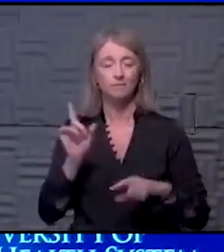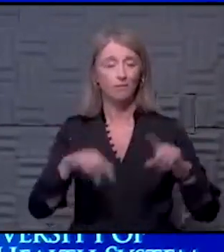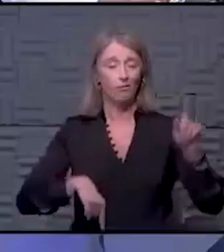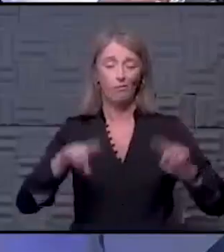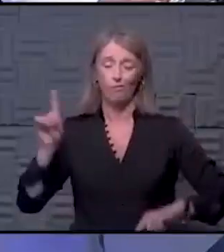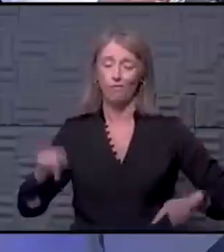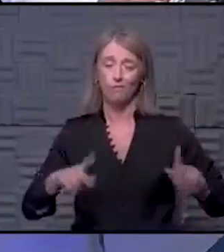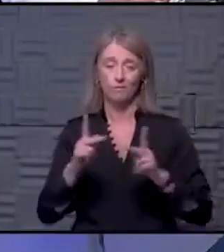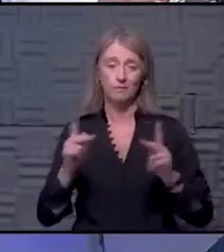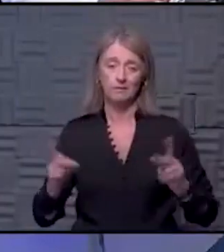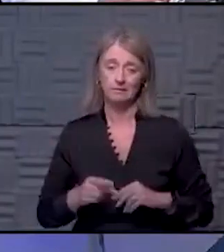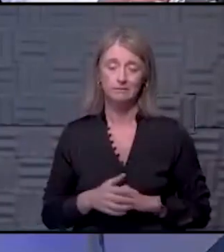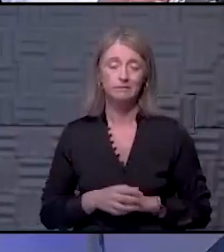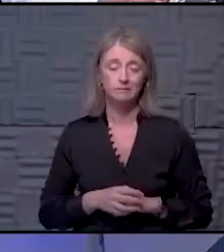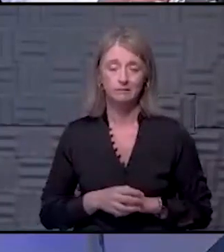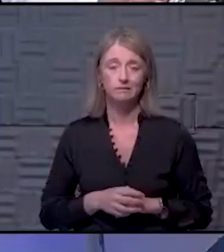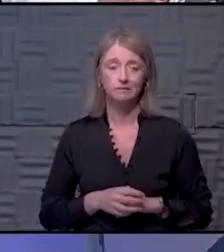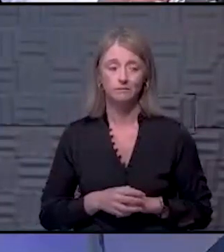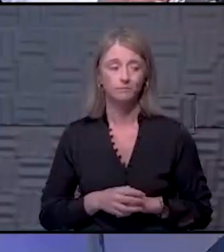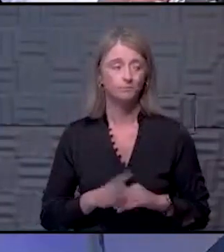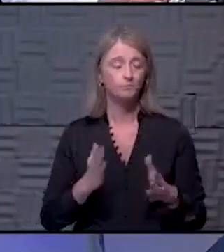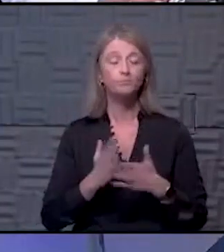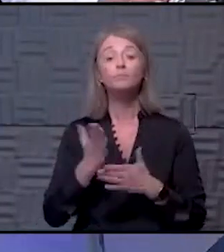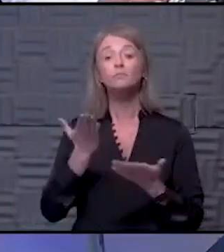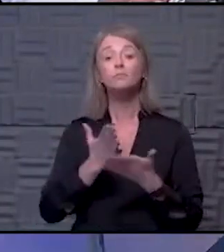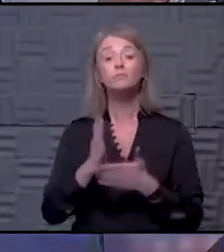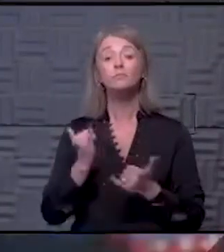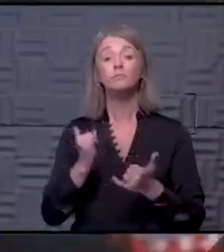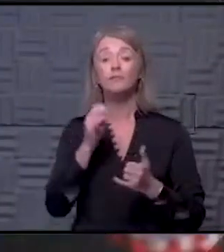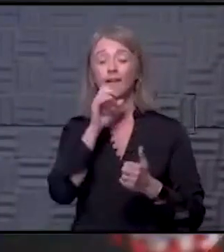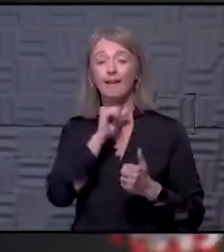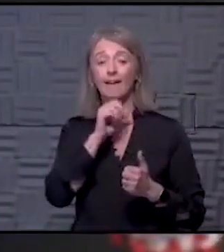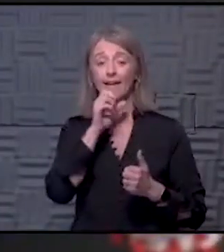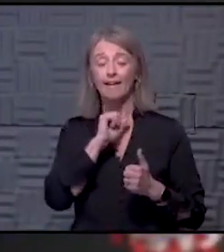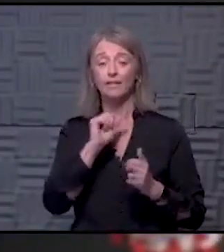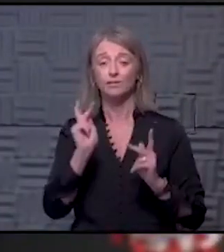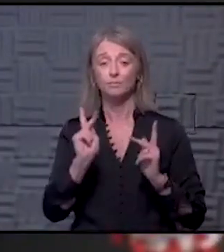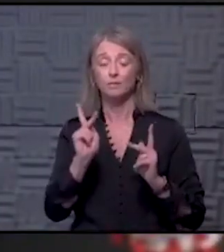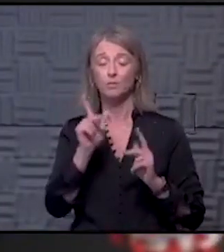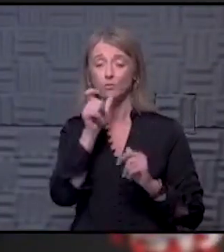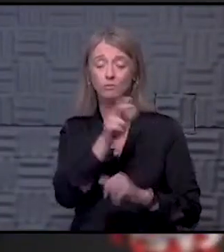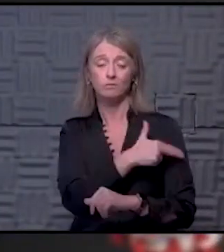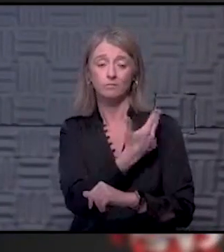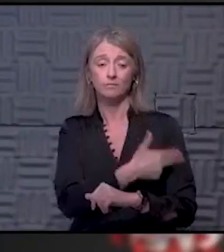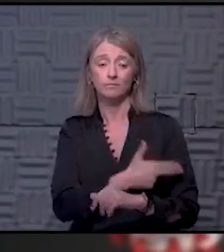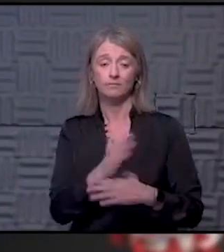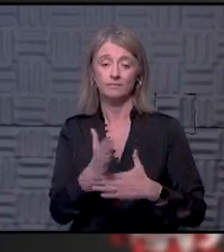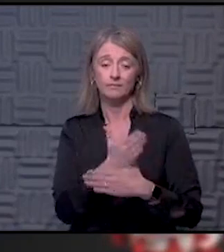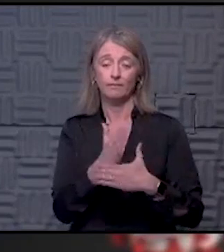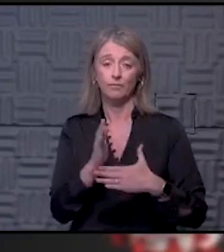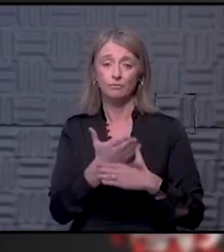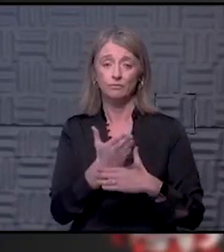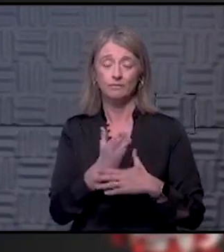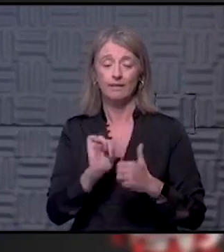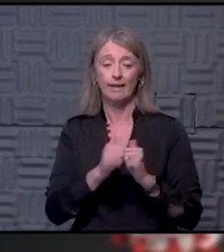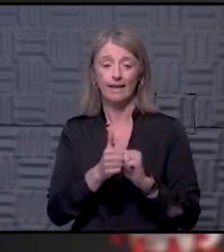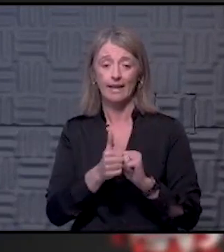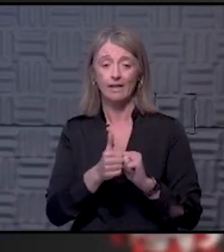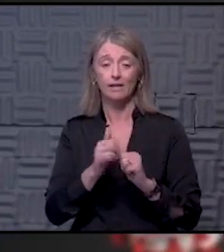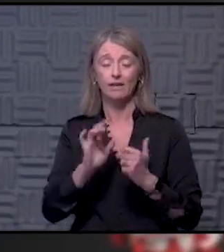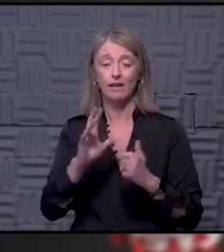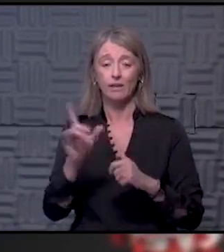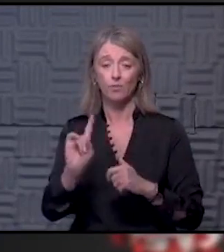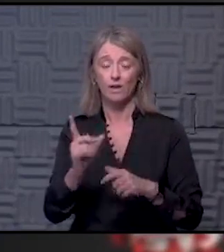the map. All right, what is the average age of people being hospitalized now? Where and how are they catching